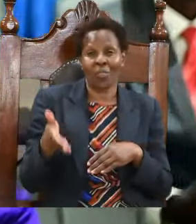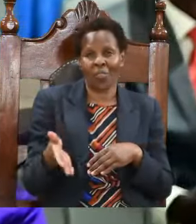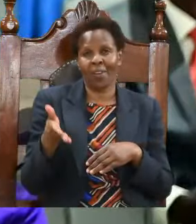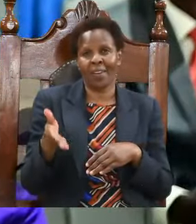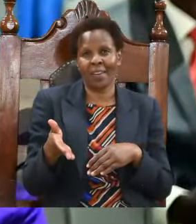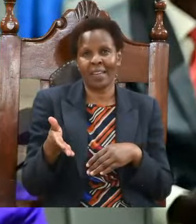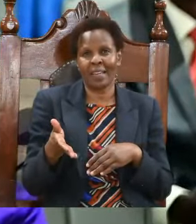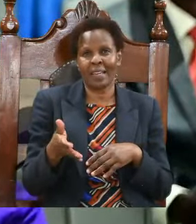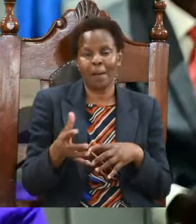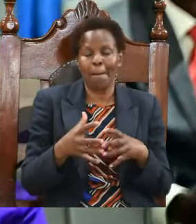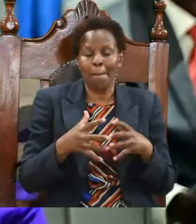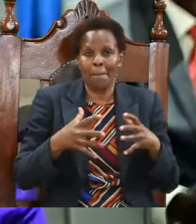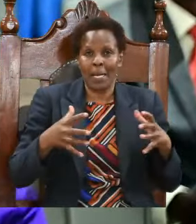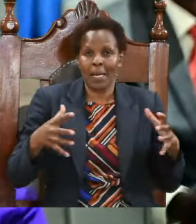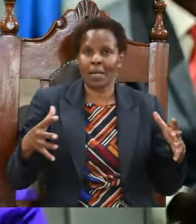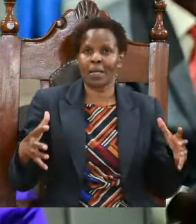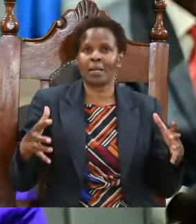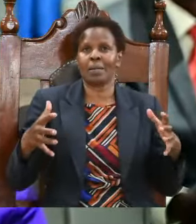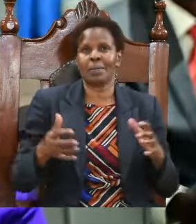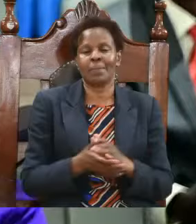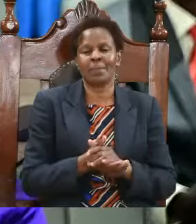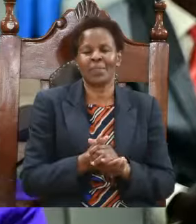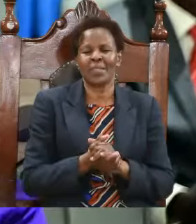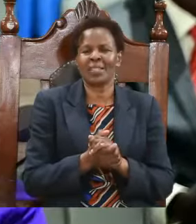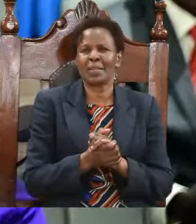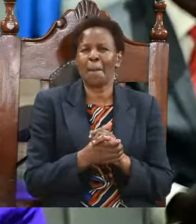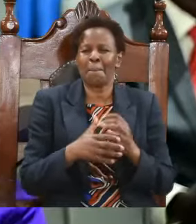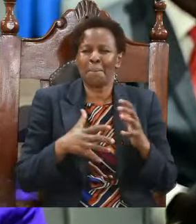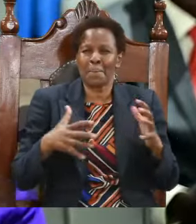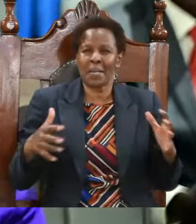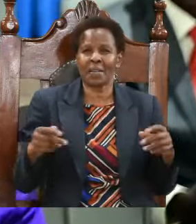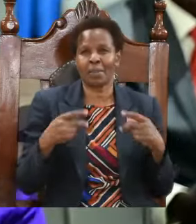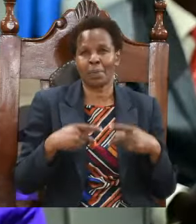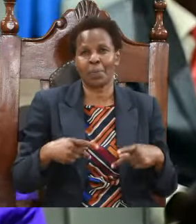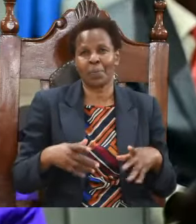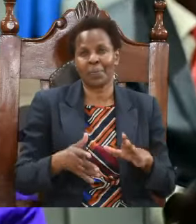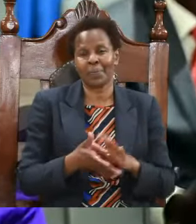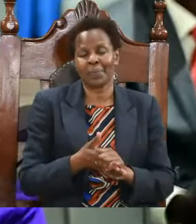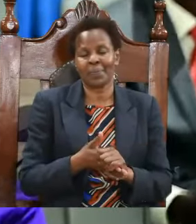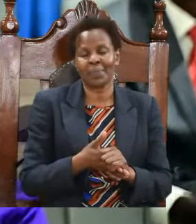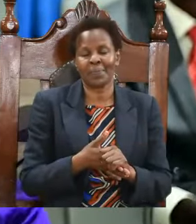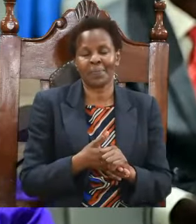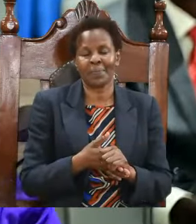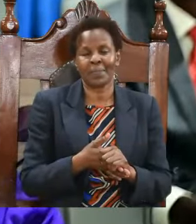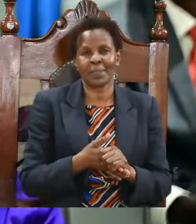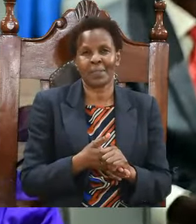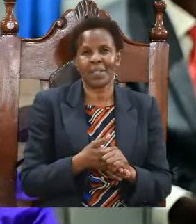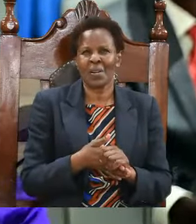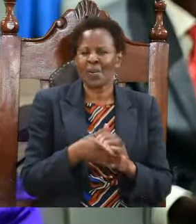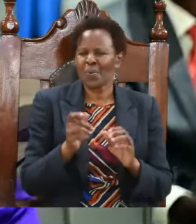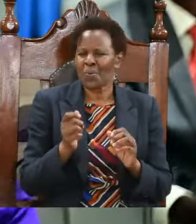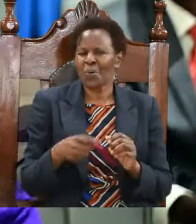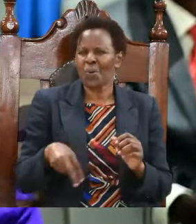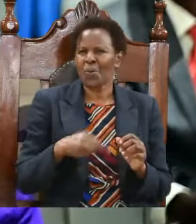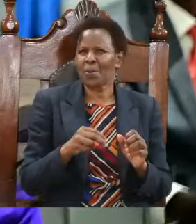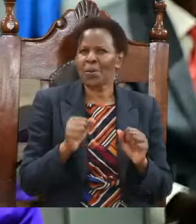are very big. They are like giants. we cannot be